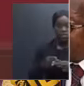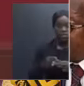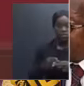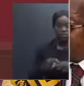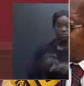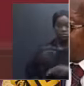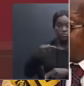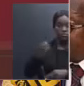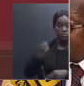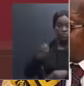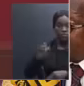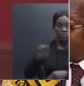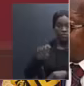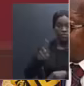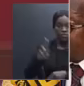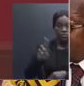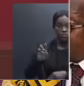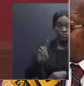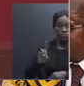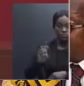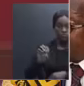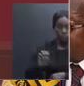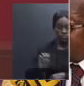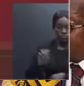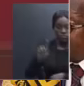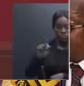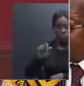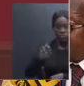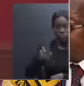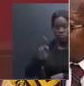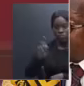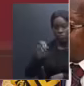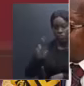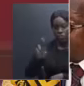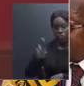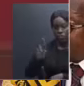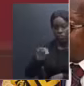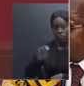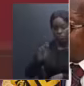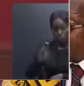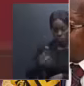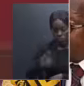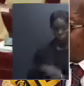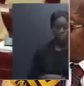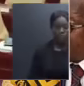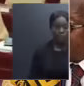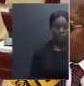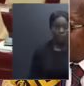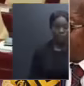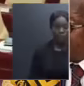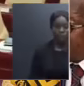Gertrude Tokonu, of his nominations for my appointment to a court